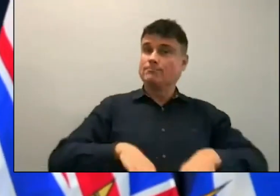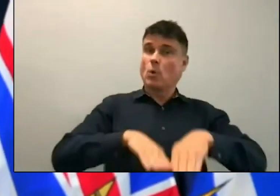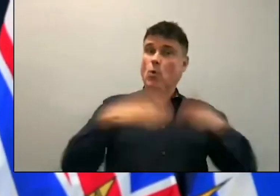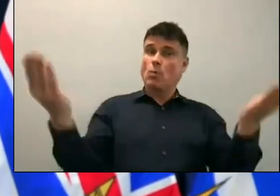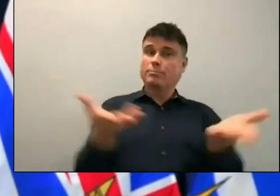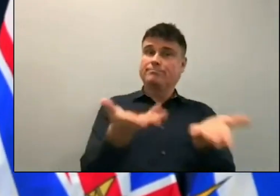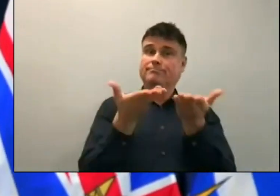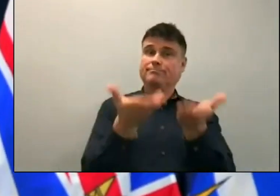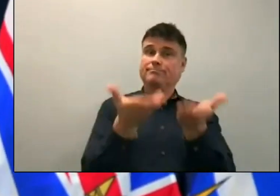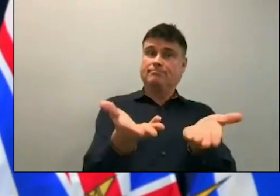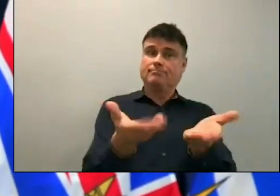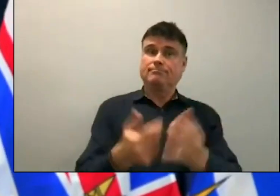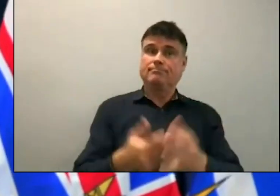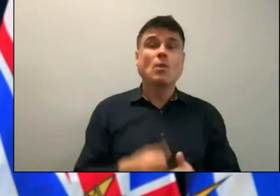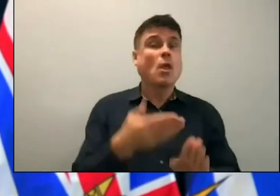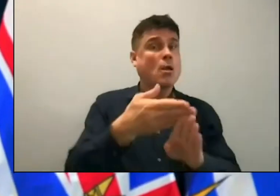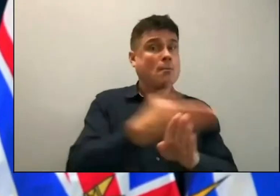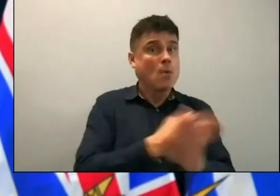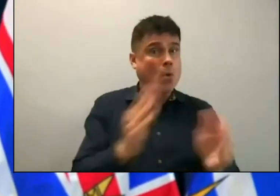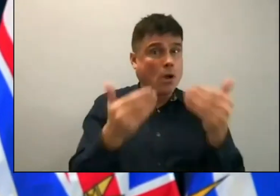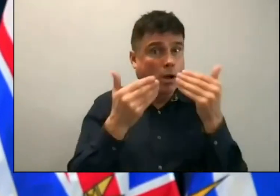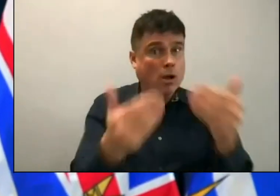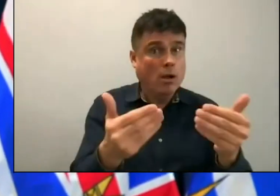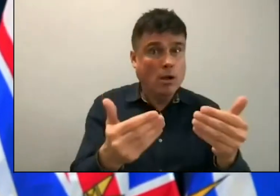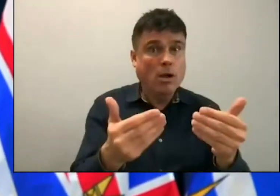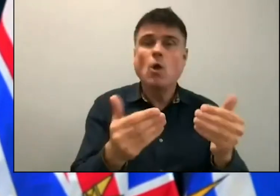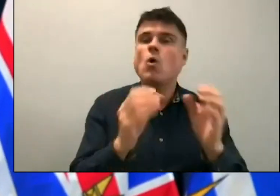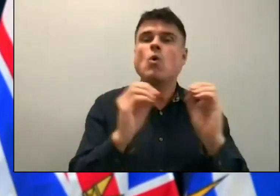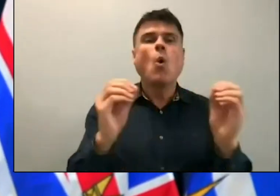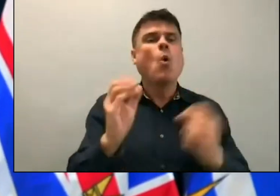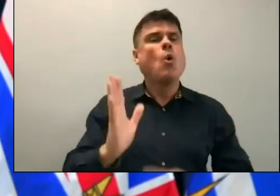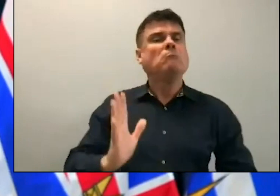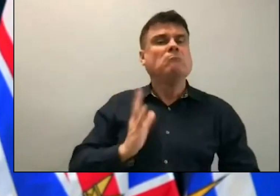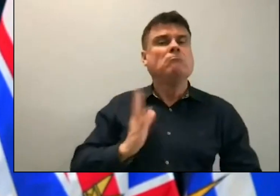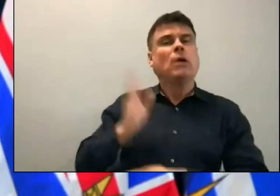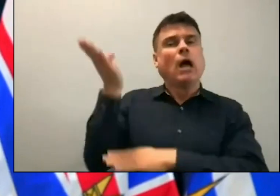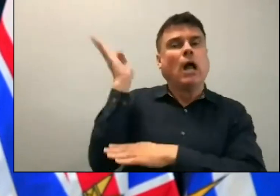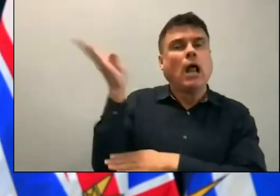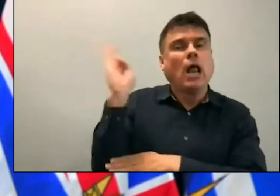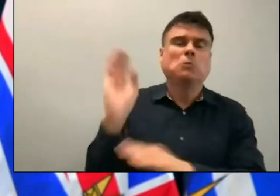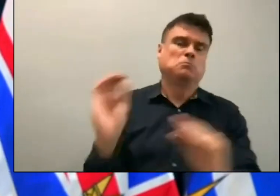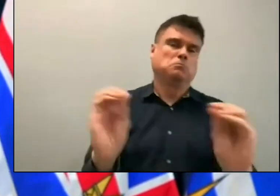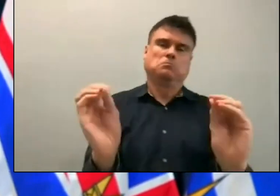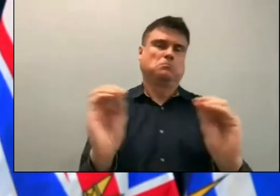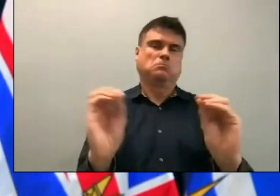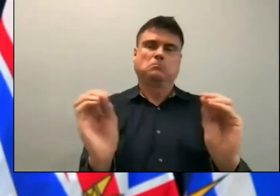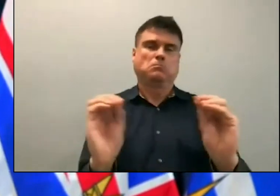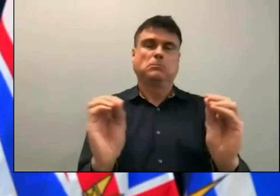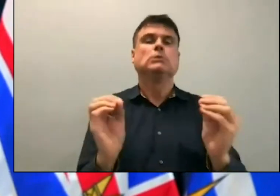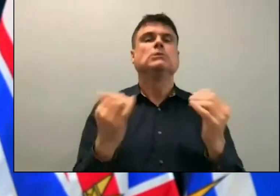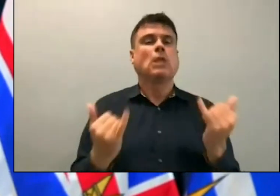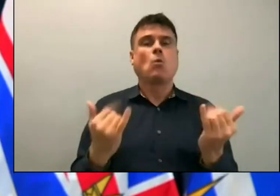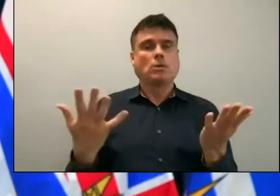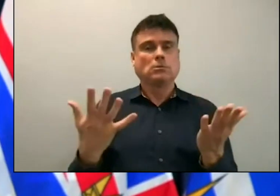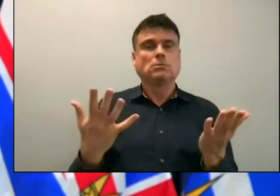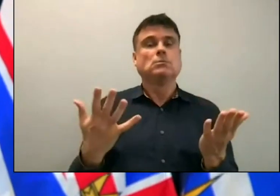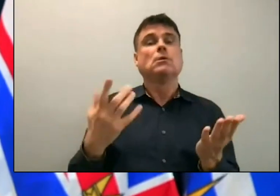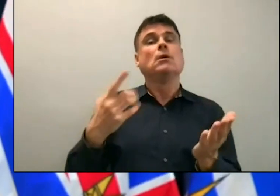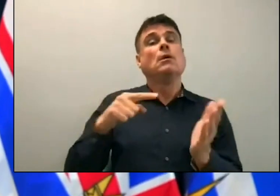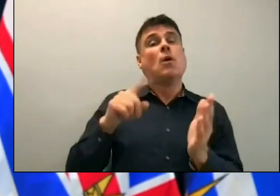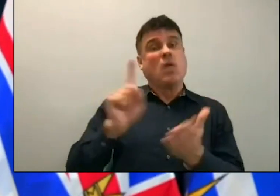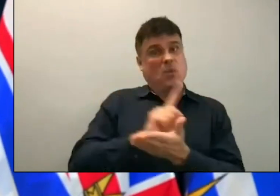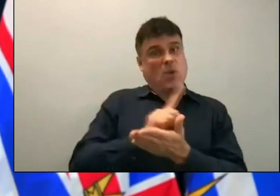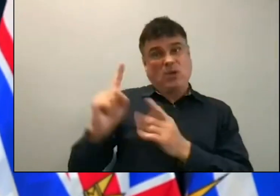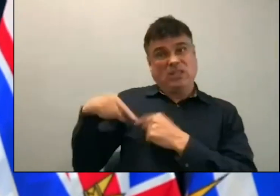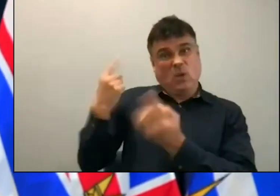But before I start, although there's no formal presentation, I do want to acknowledge that we are now a week into horrific